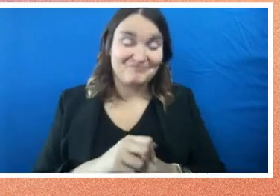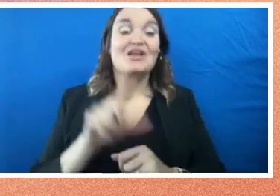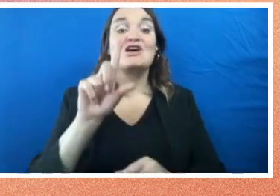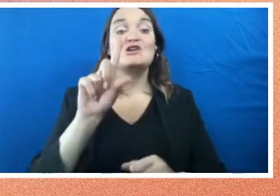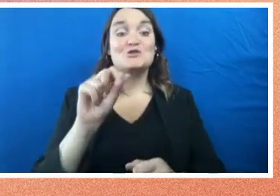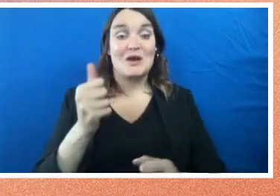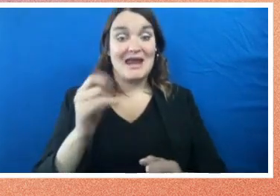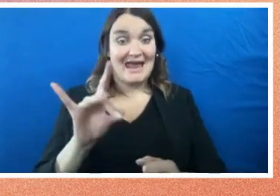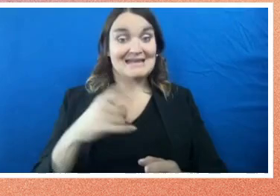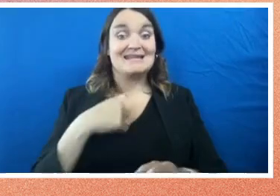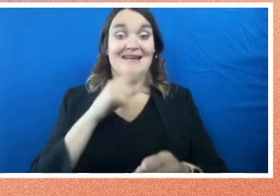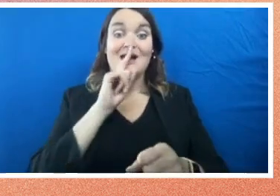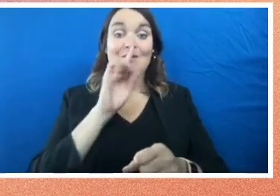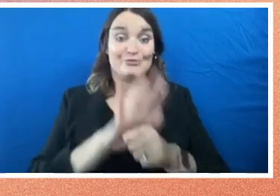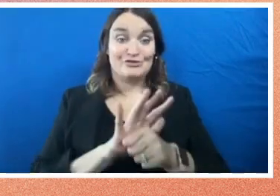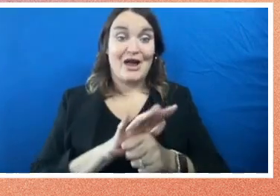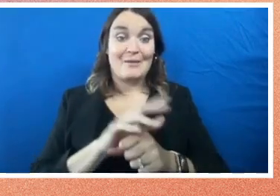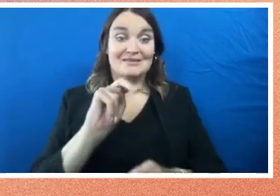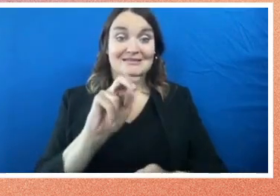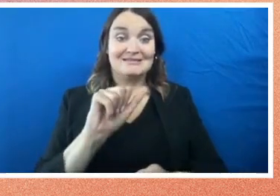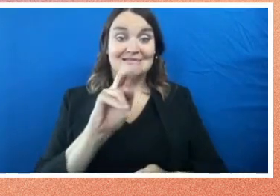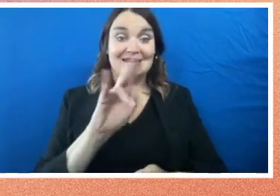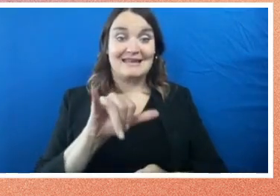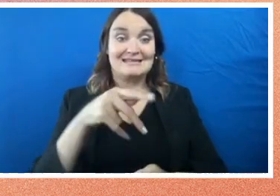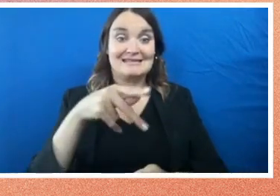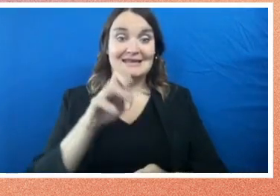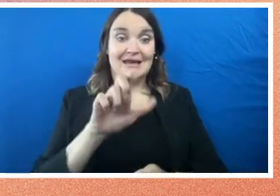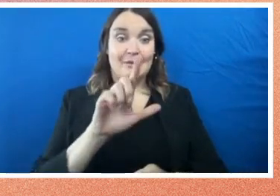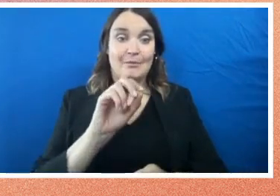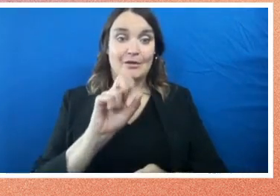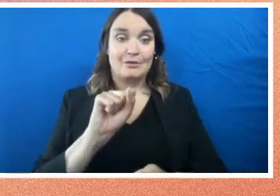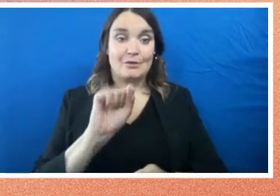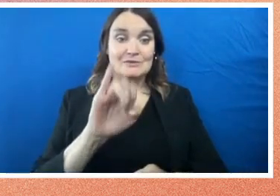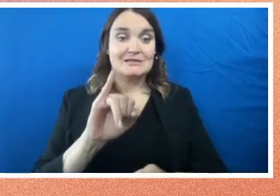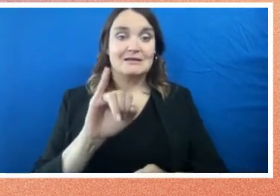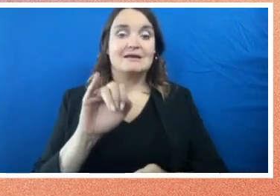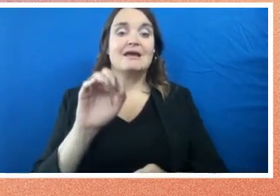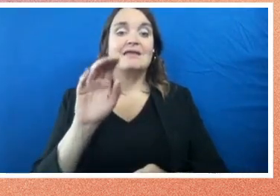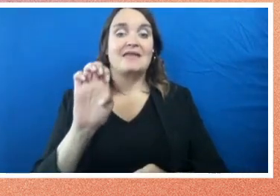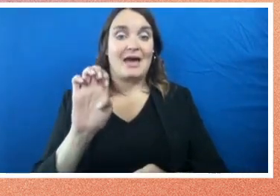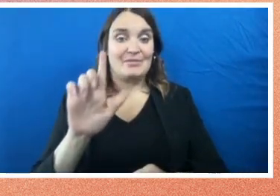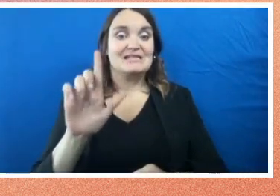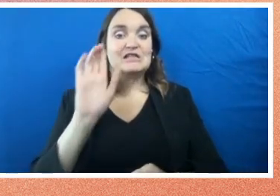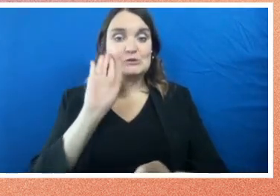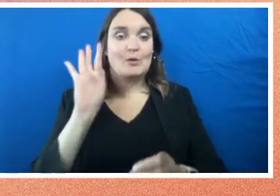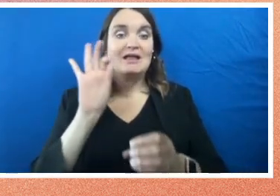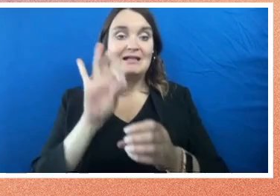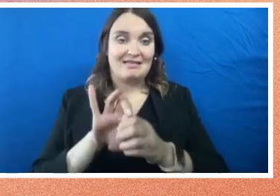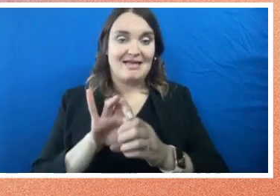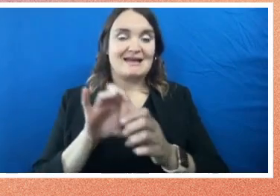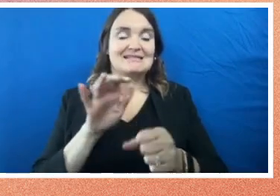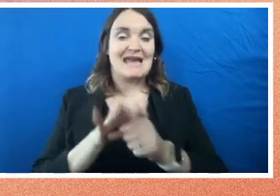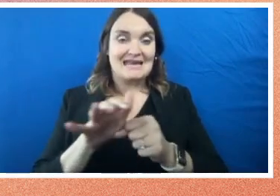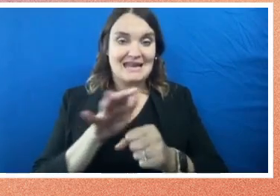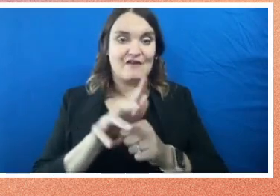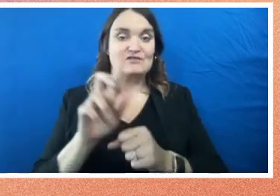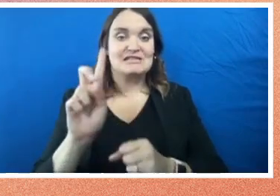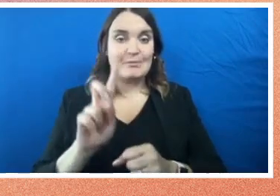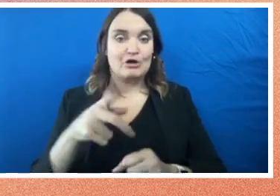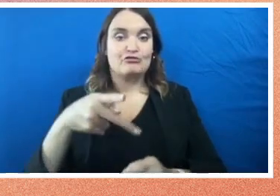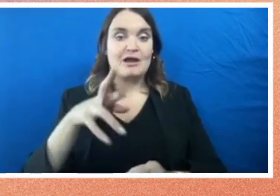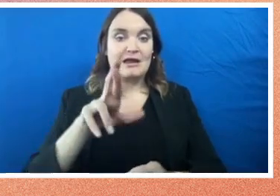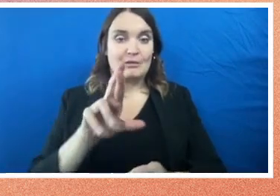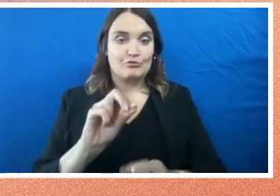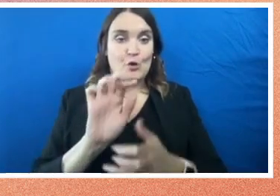Nancy Pelosi that Emily's List would elect enough Democratic pro-choice women to take back the